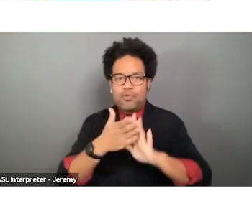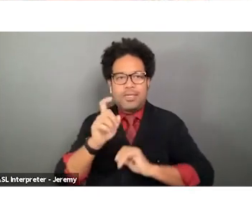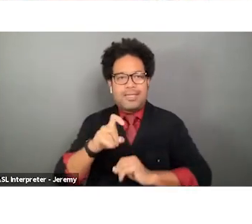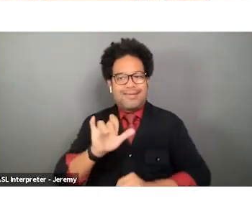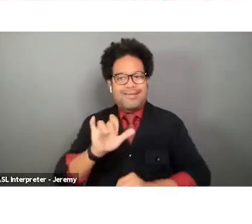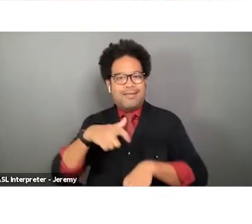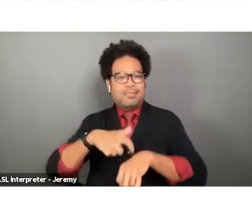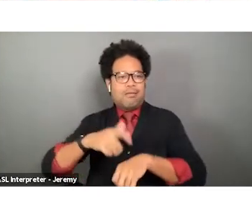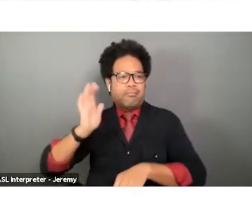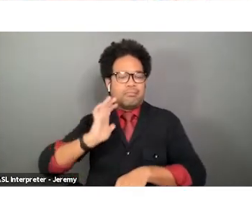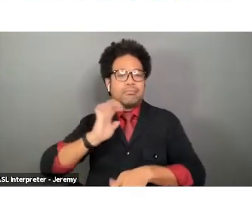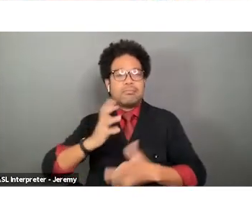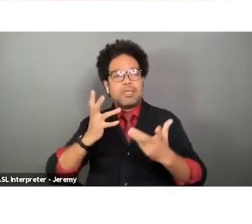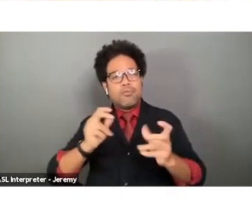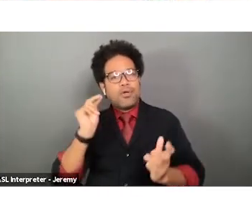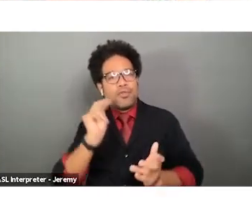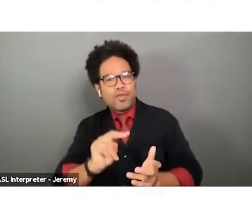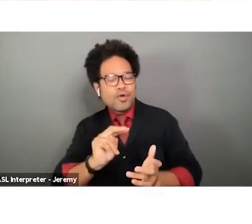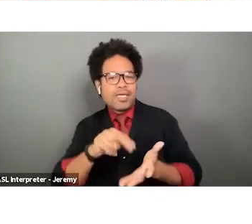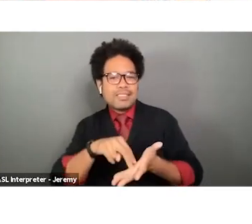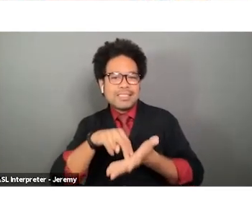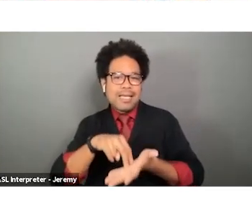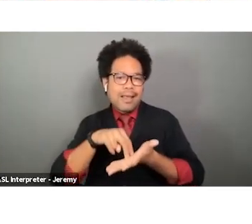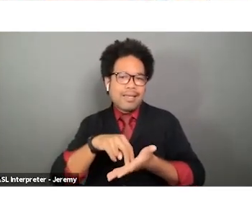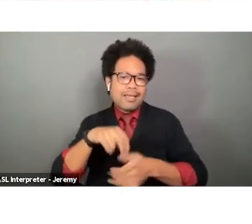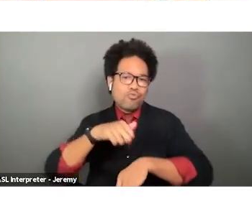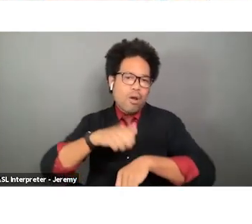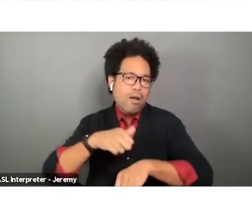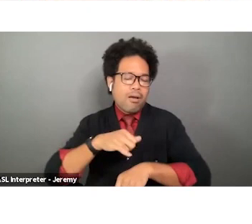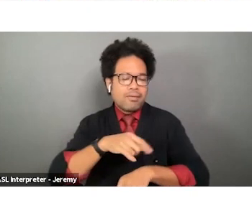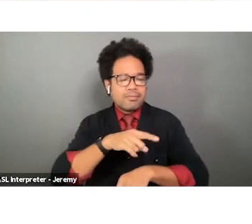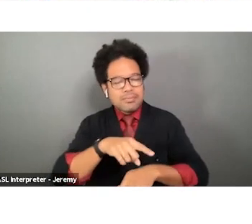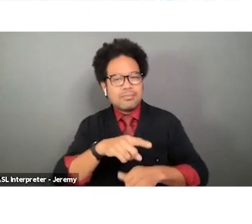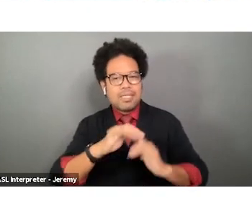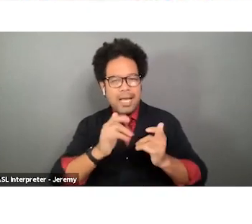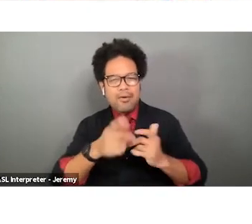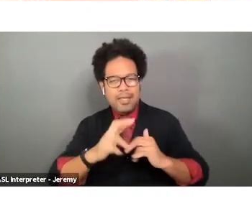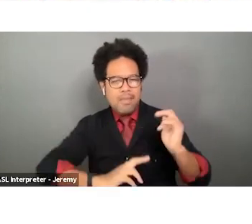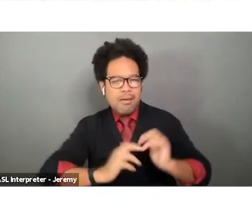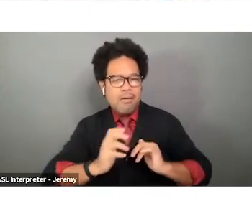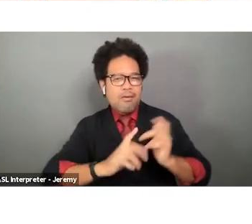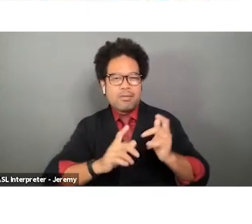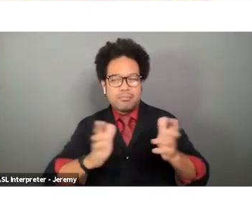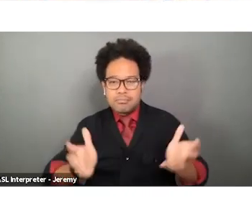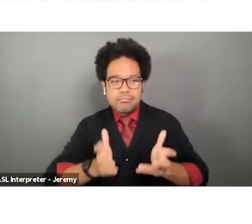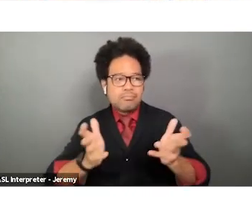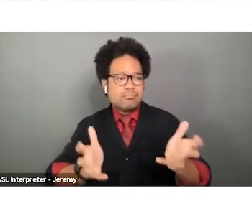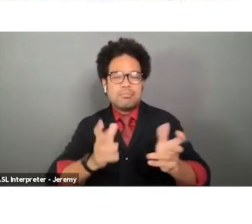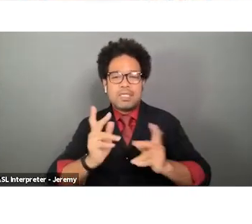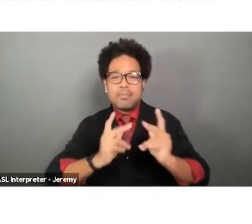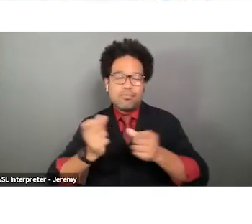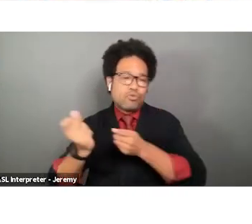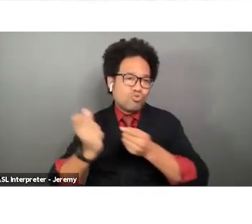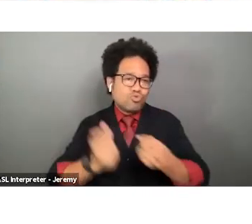I also want to look at movements like Standing Rock and the way that they were able to capacity build, motivating people to drive to Standing Rock,